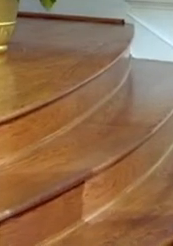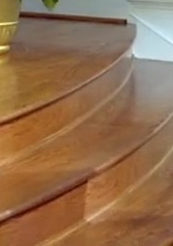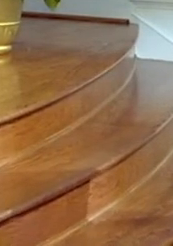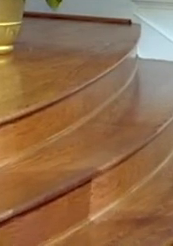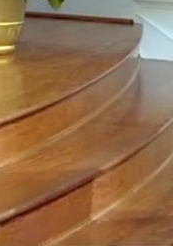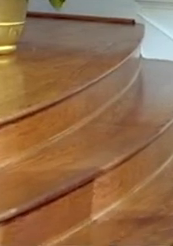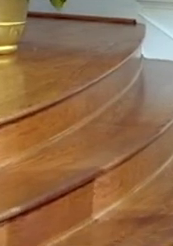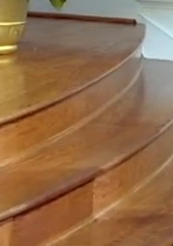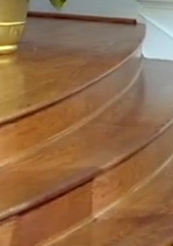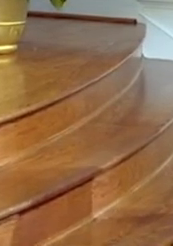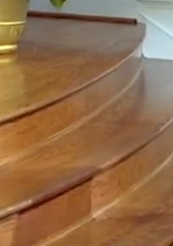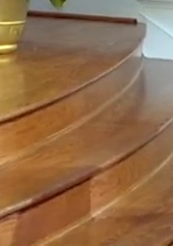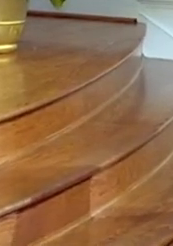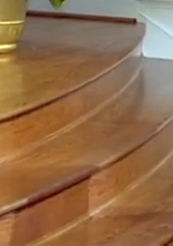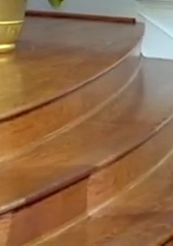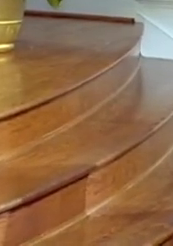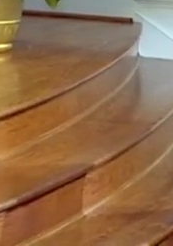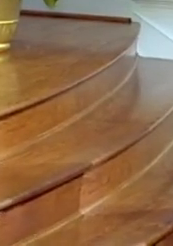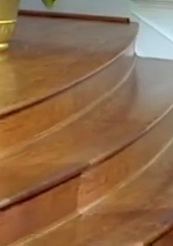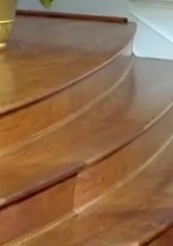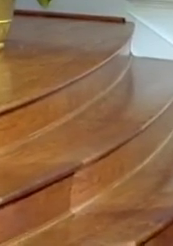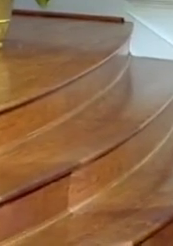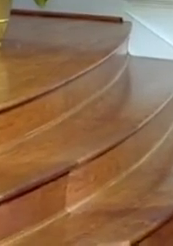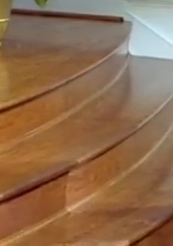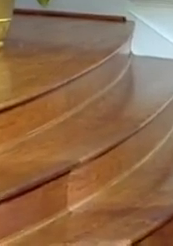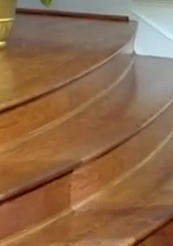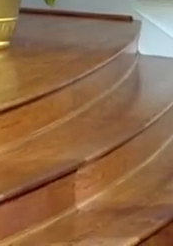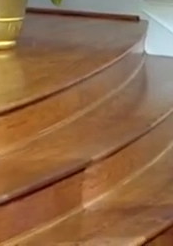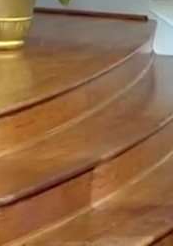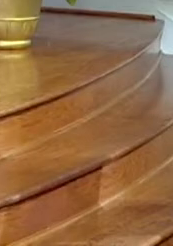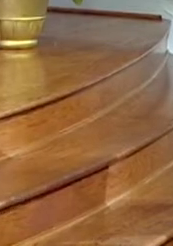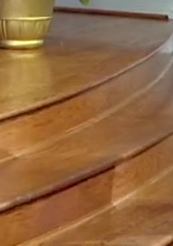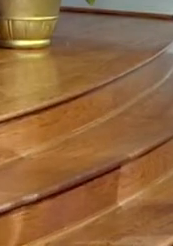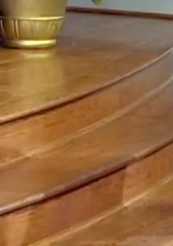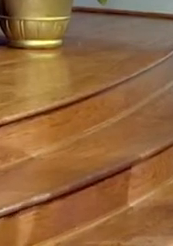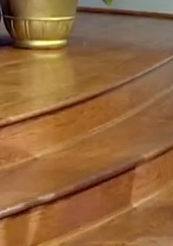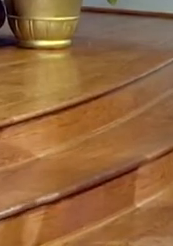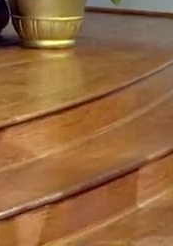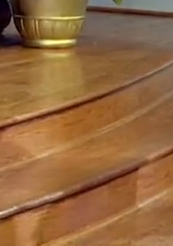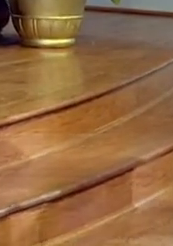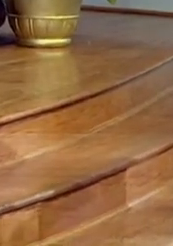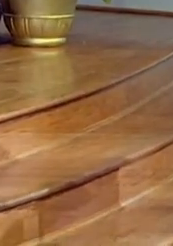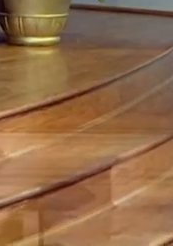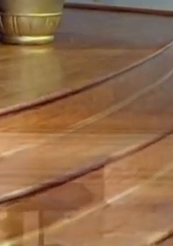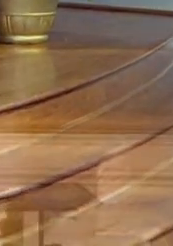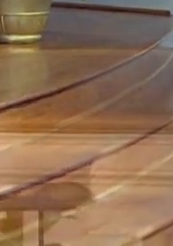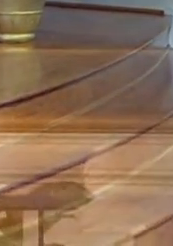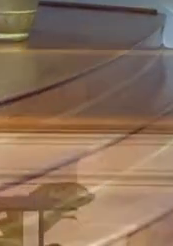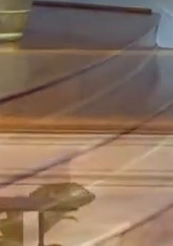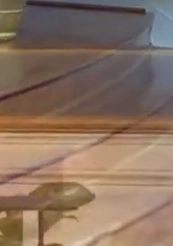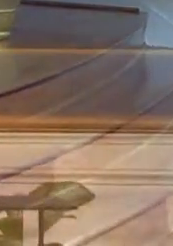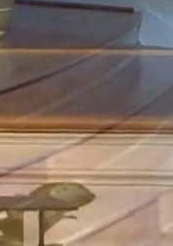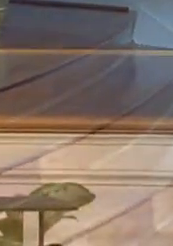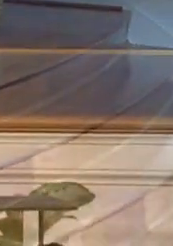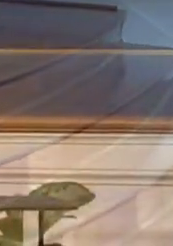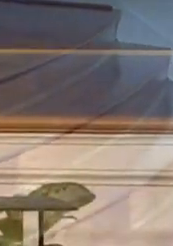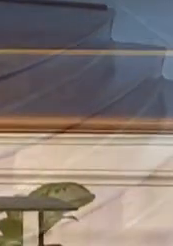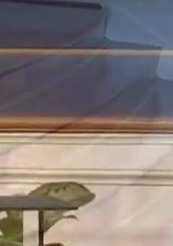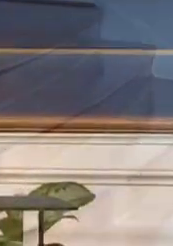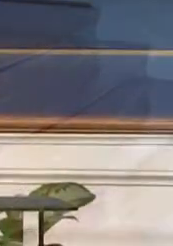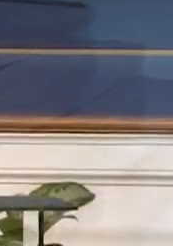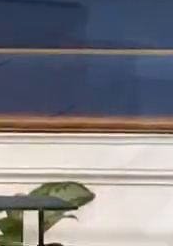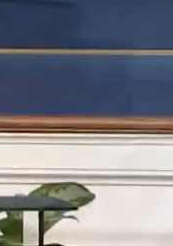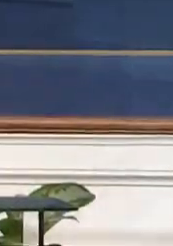traveled, he spoke with words of